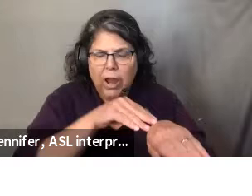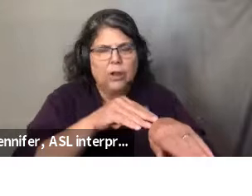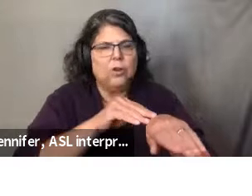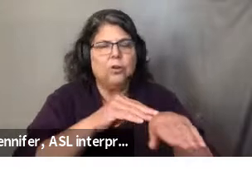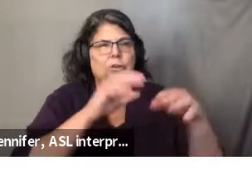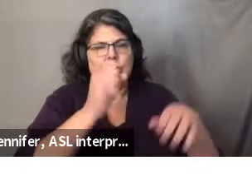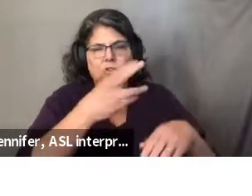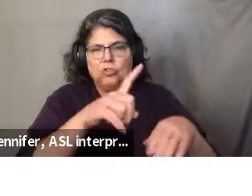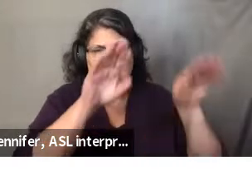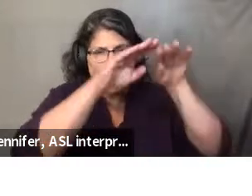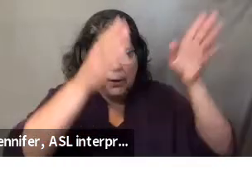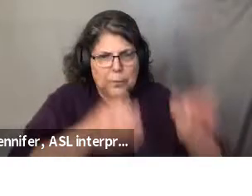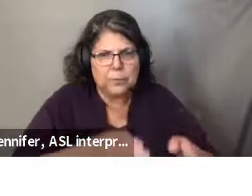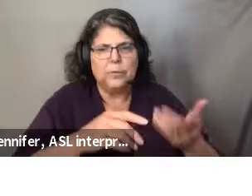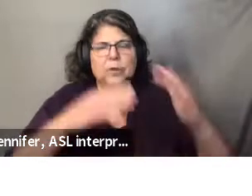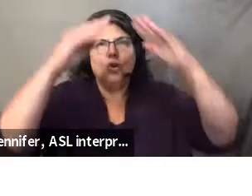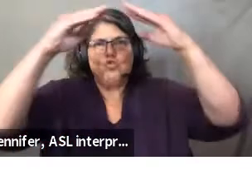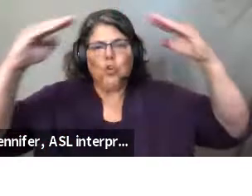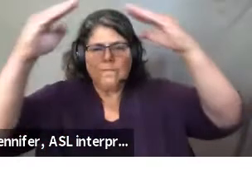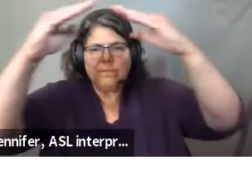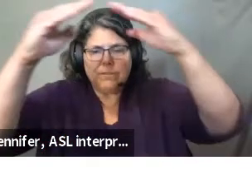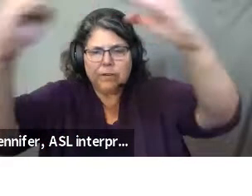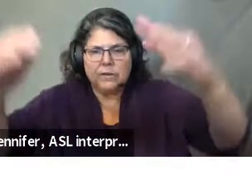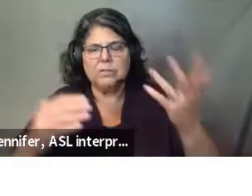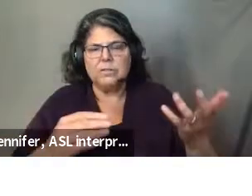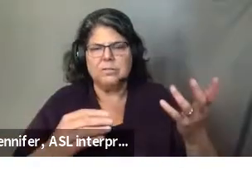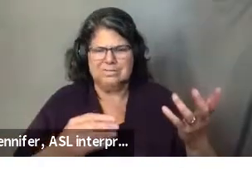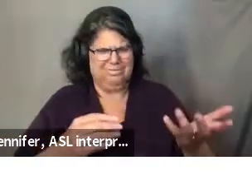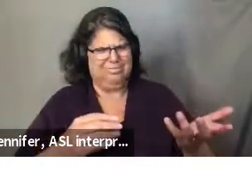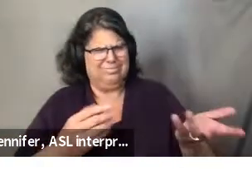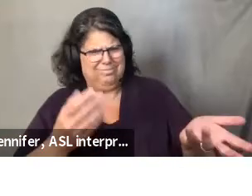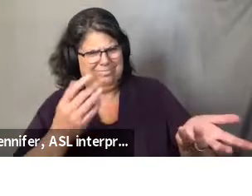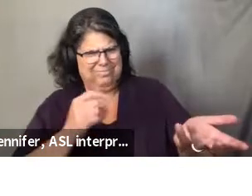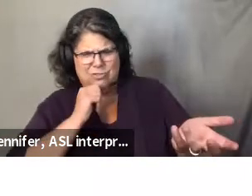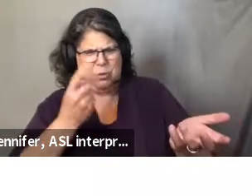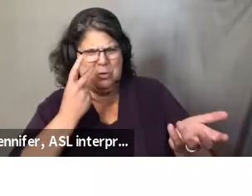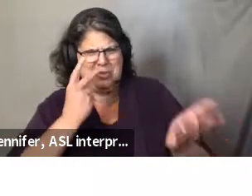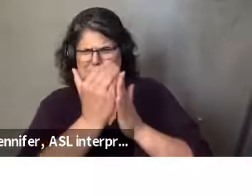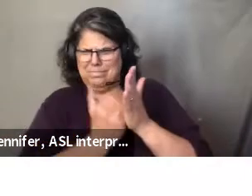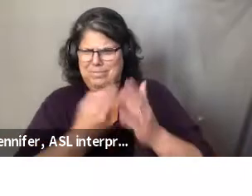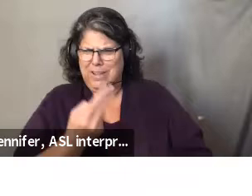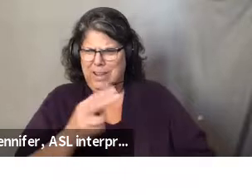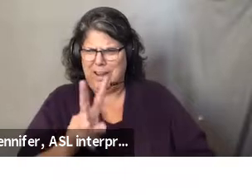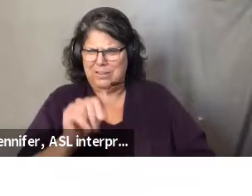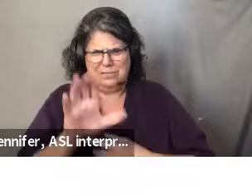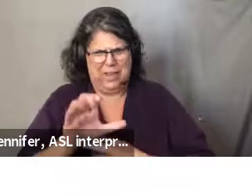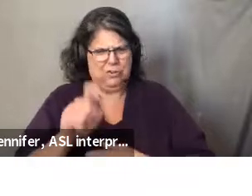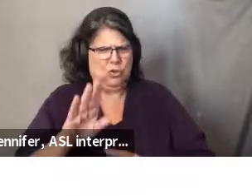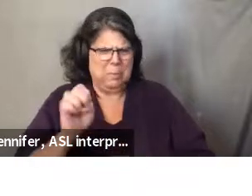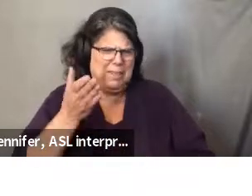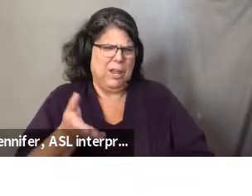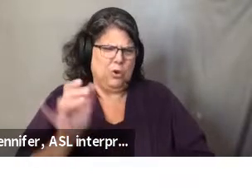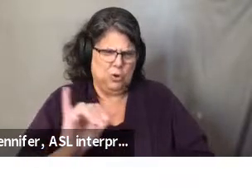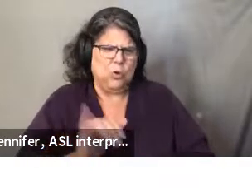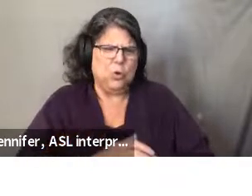all recycled as scrap. I don't know why they left out the HVAC material is usually prominent. You can see some of